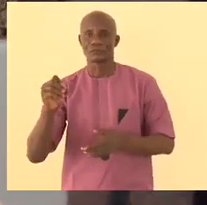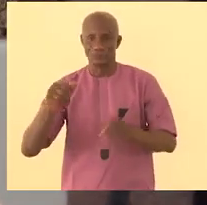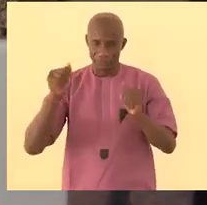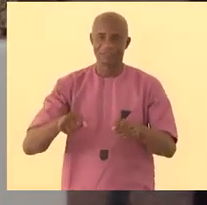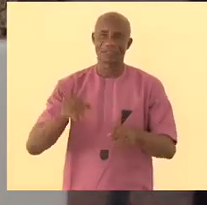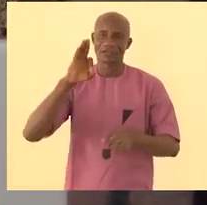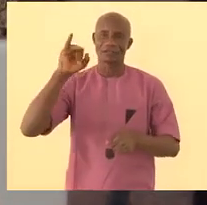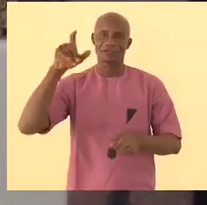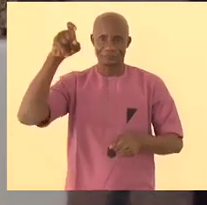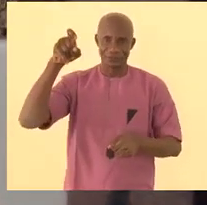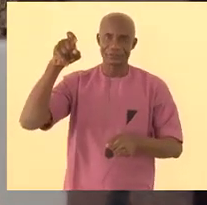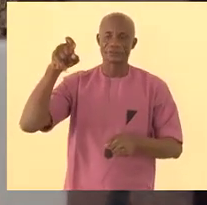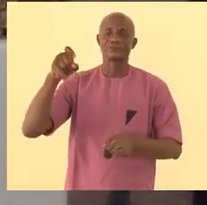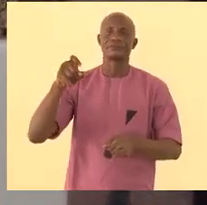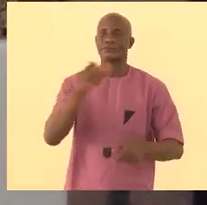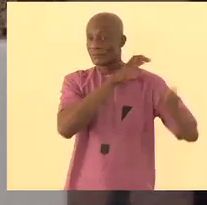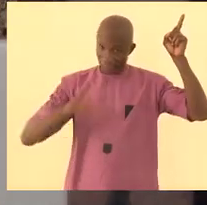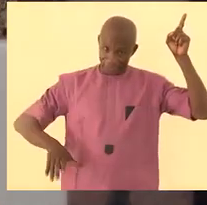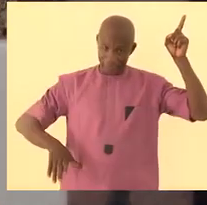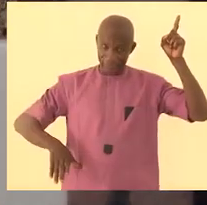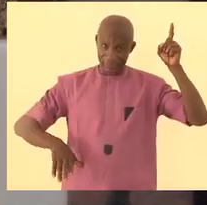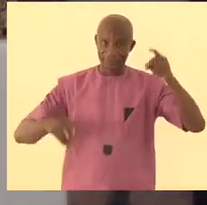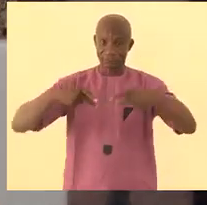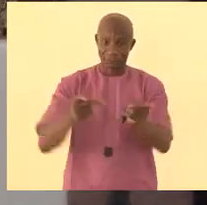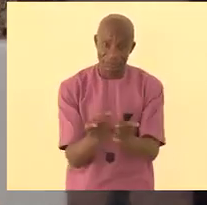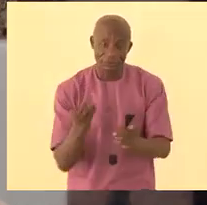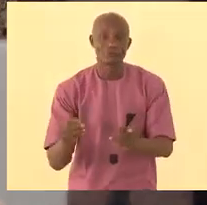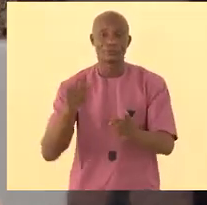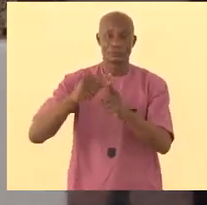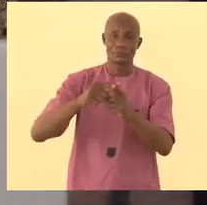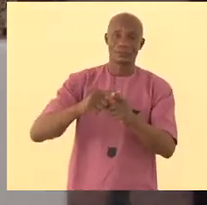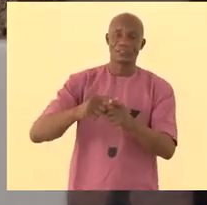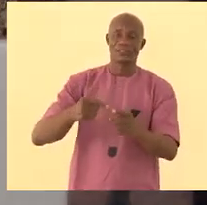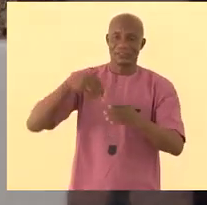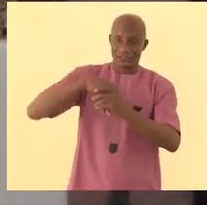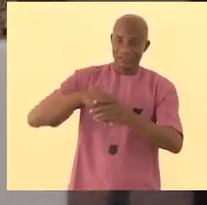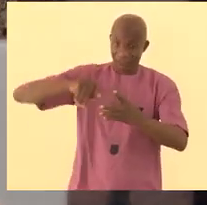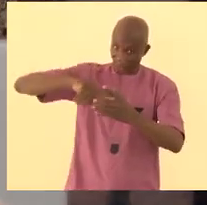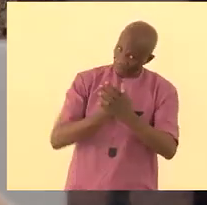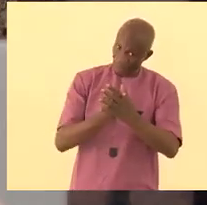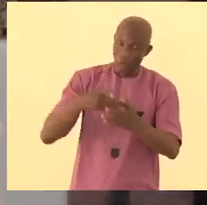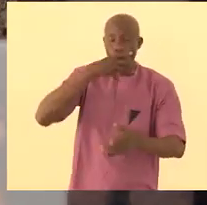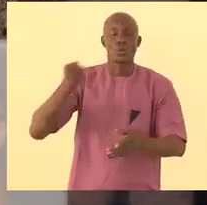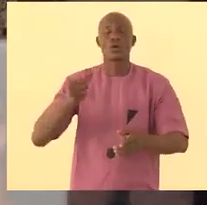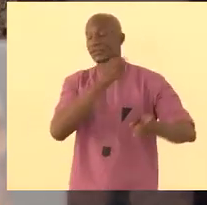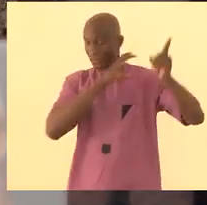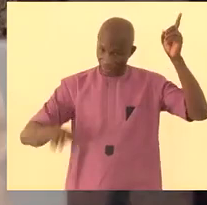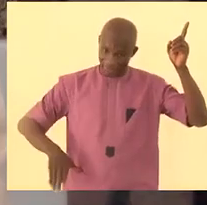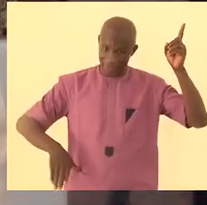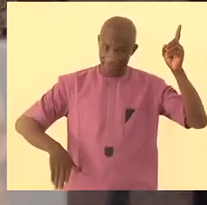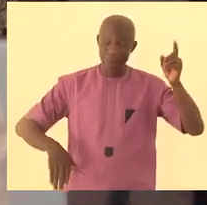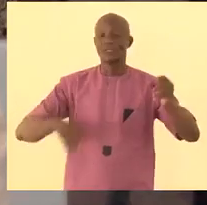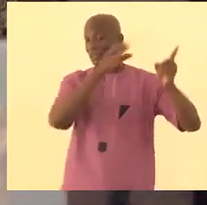So we can fix Christ in place of the Word, which he is. In the beginning was Christ.